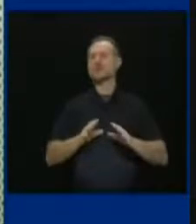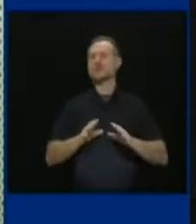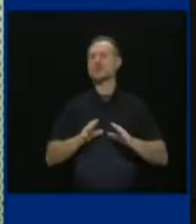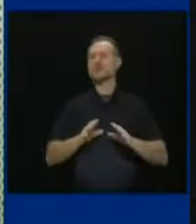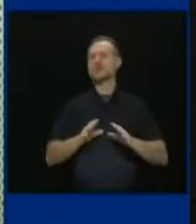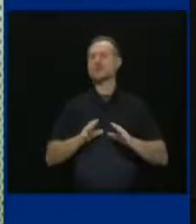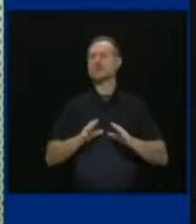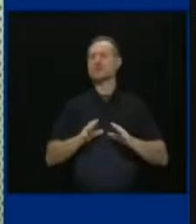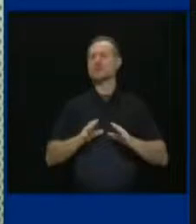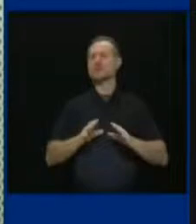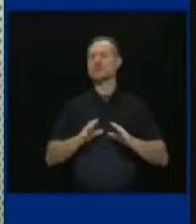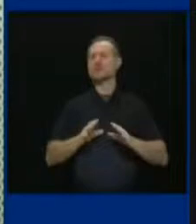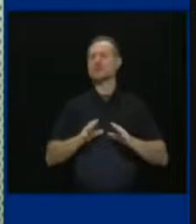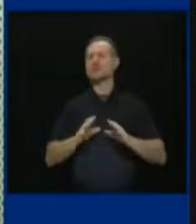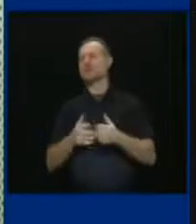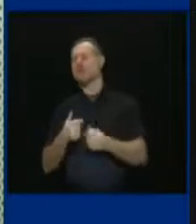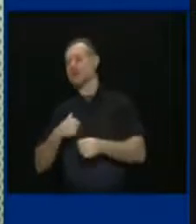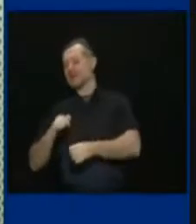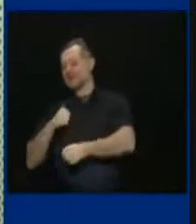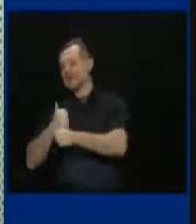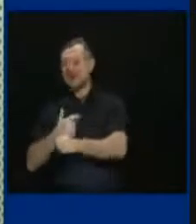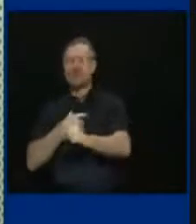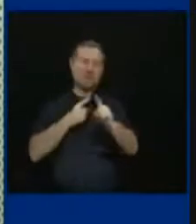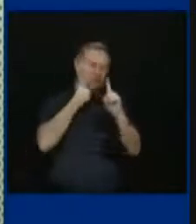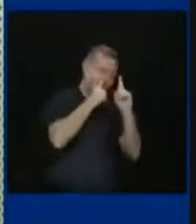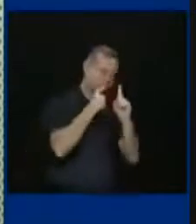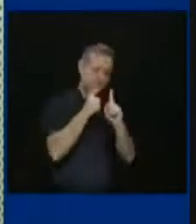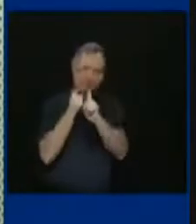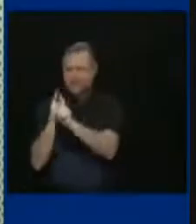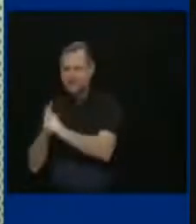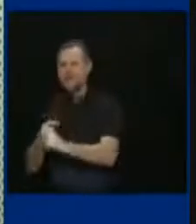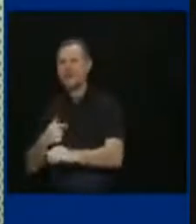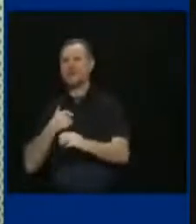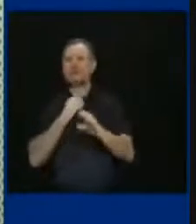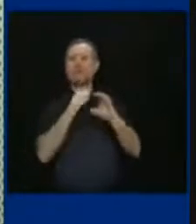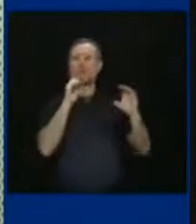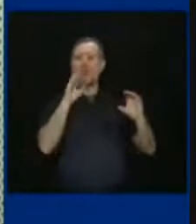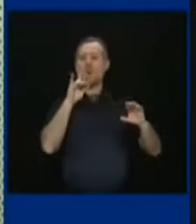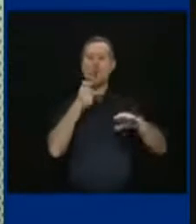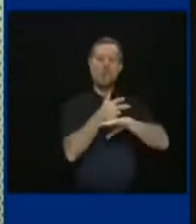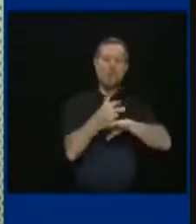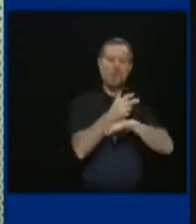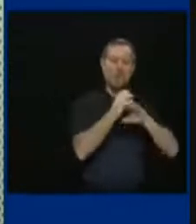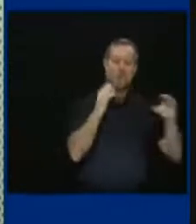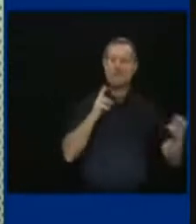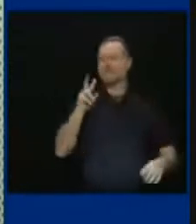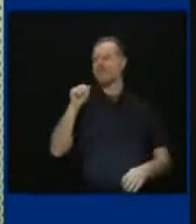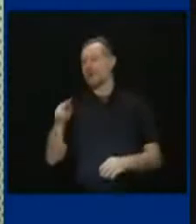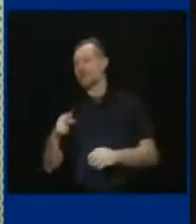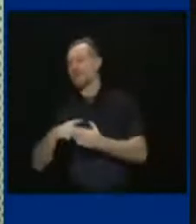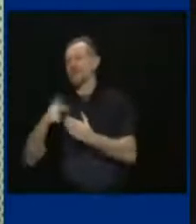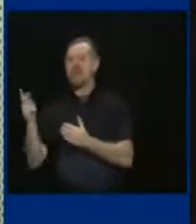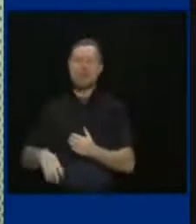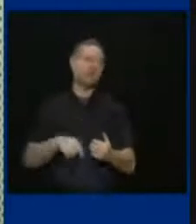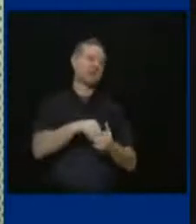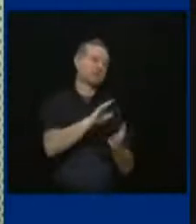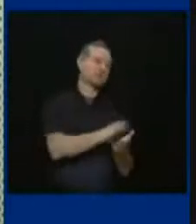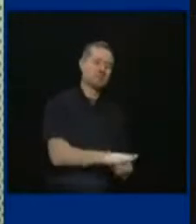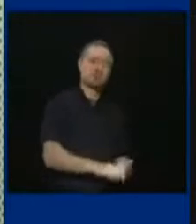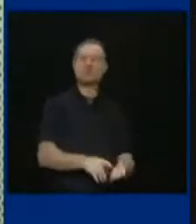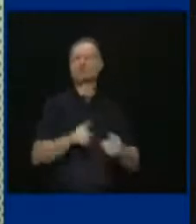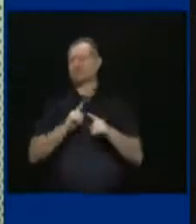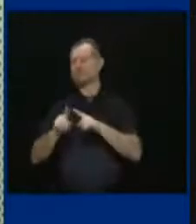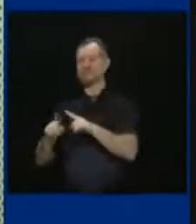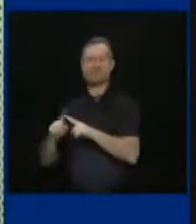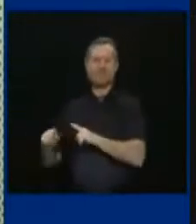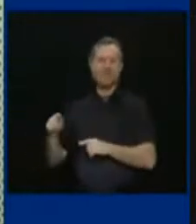Say what you've done. You can't say what you've done. You've done nothing. Vans or programs in schools. I've done it all, but I also know all of it. There's more to be done.